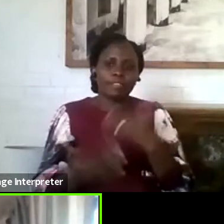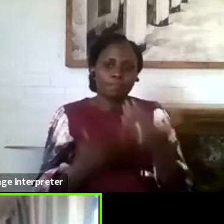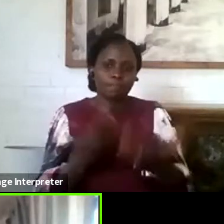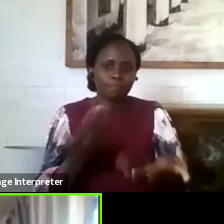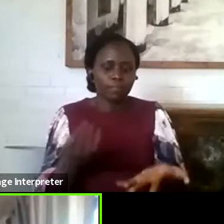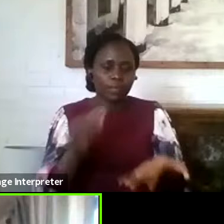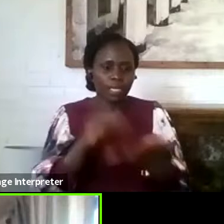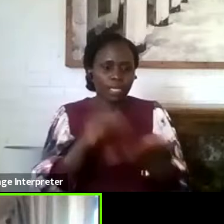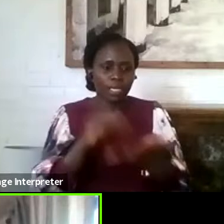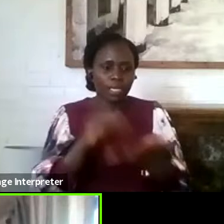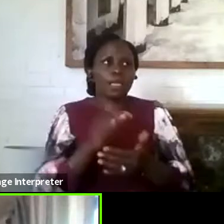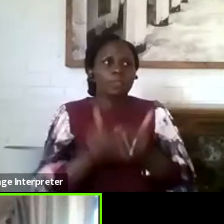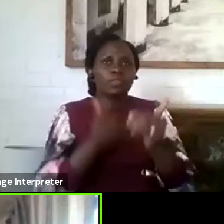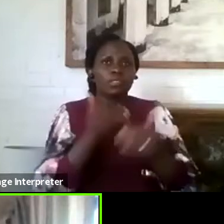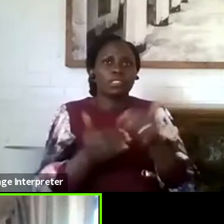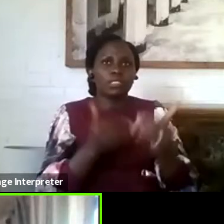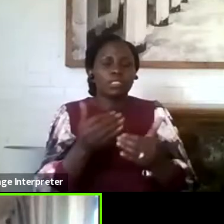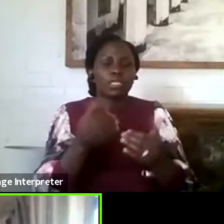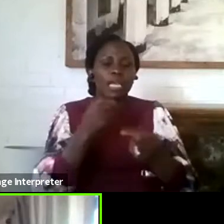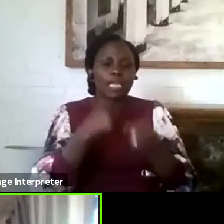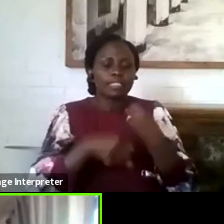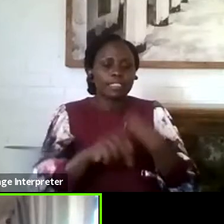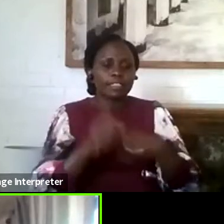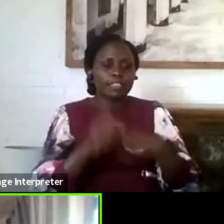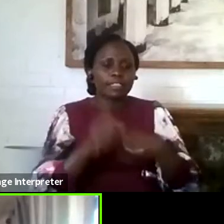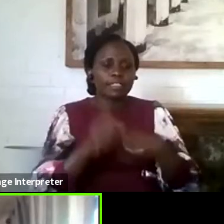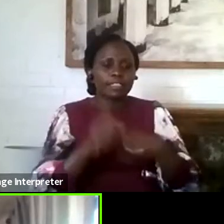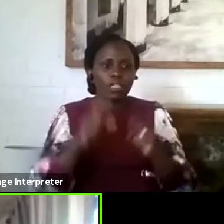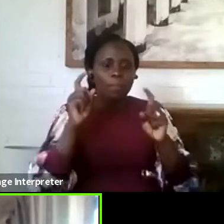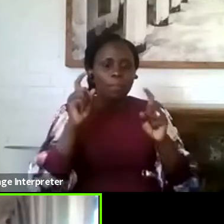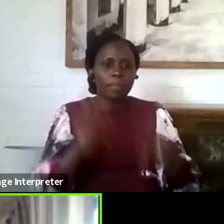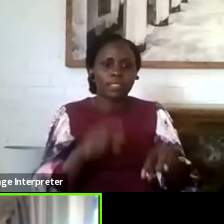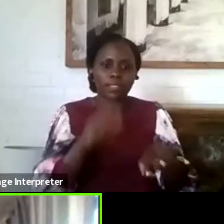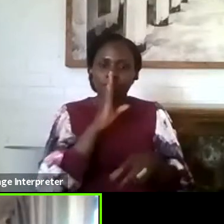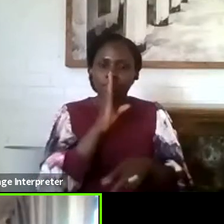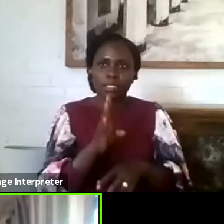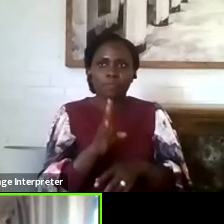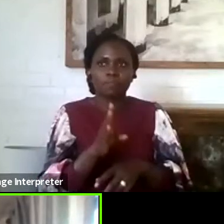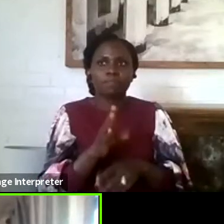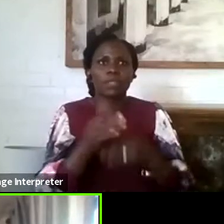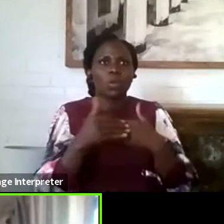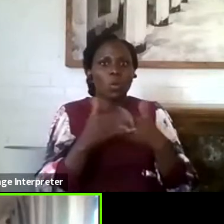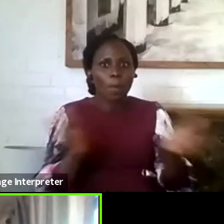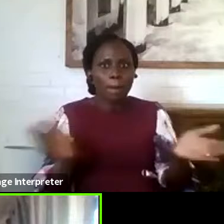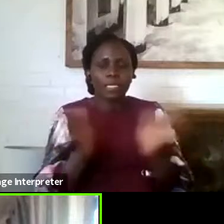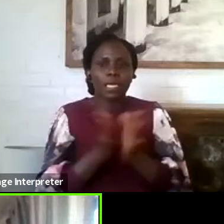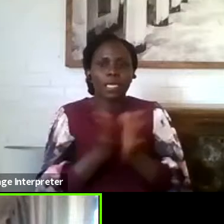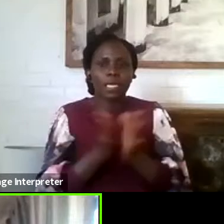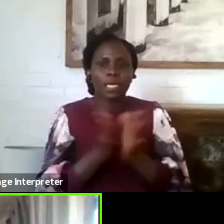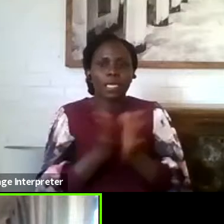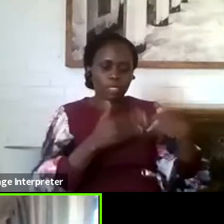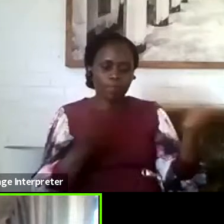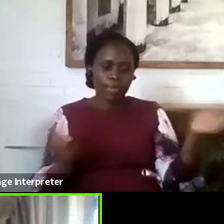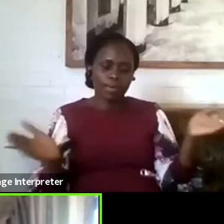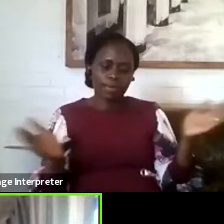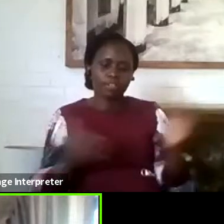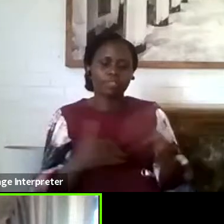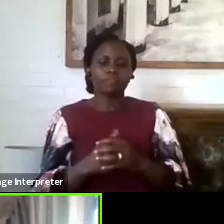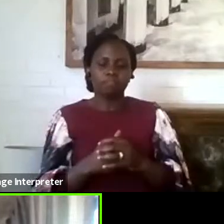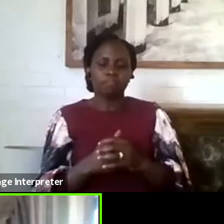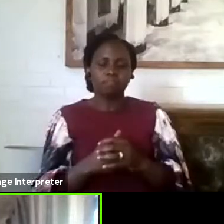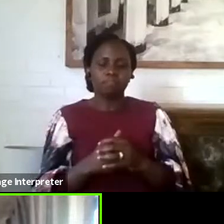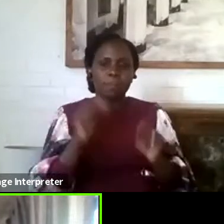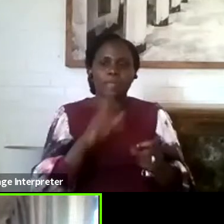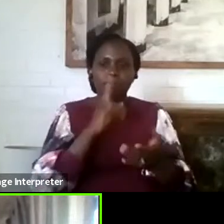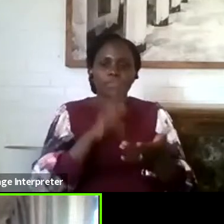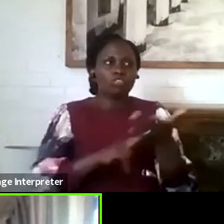processing activities need to be open and transparent. They need to be user-friendly